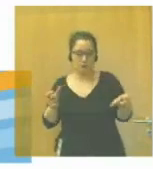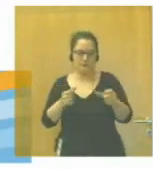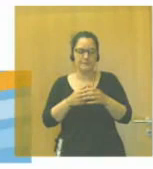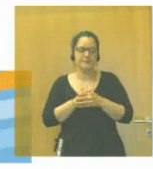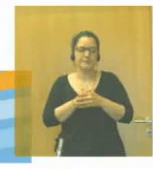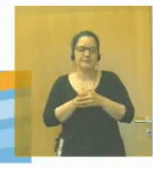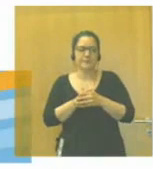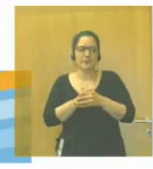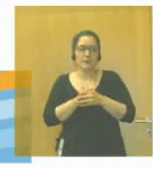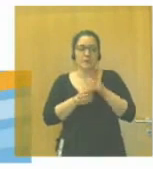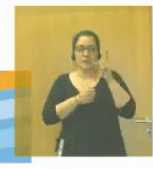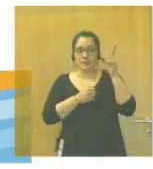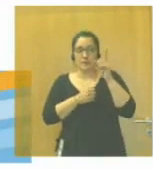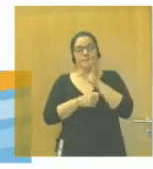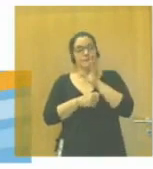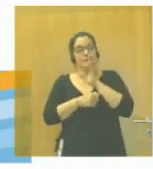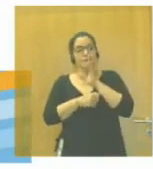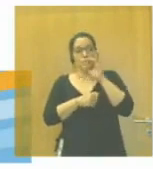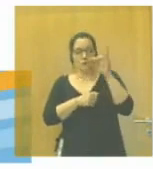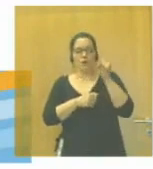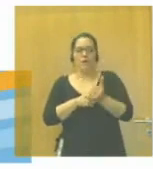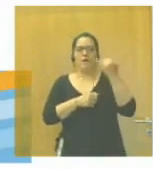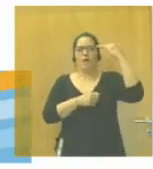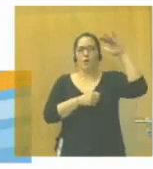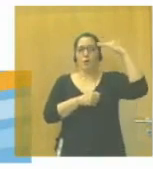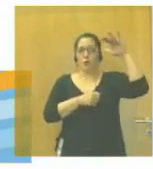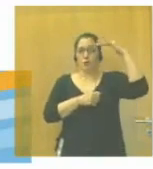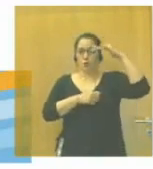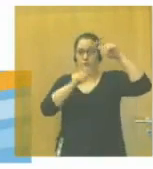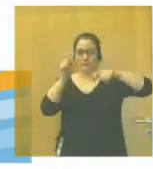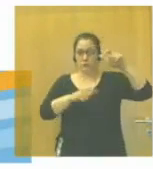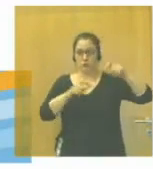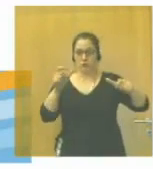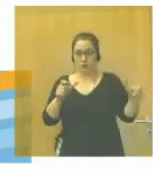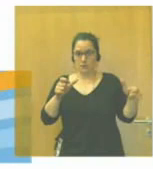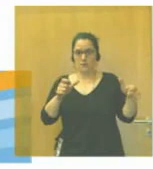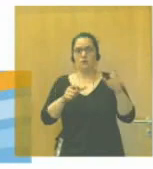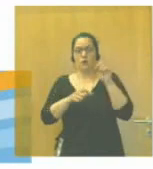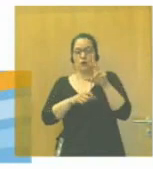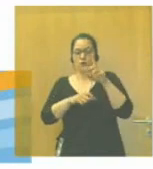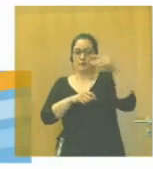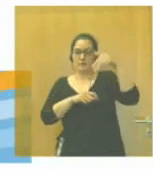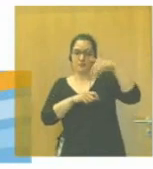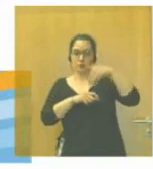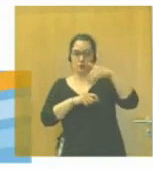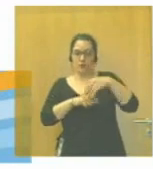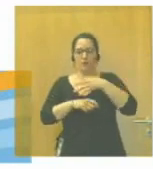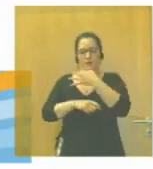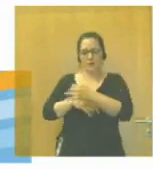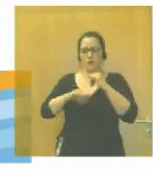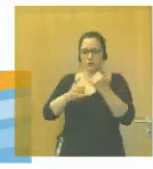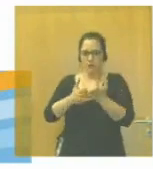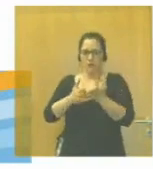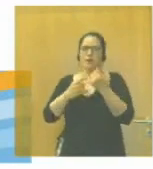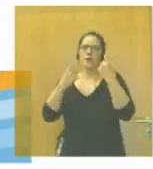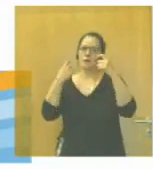million adults in the United States report suicidal ideation every year, 12 million people. So the other thing when we think